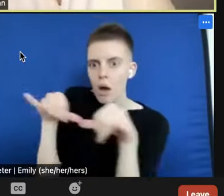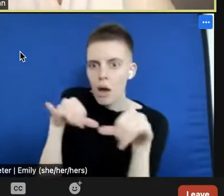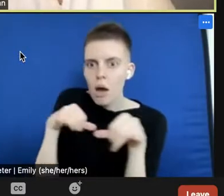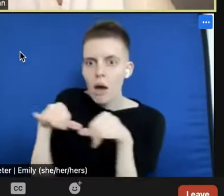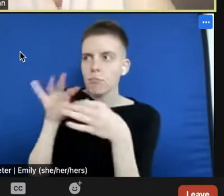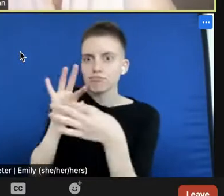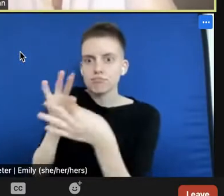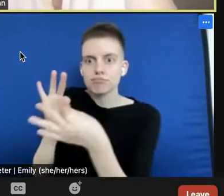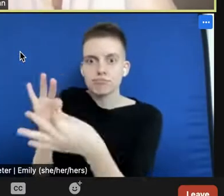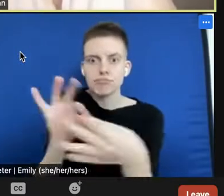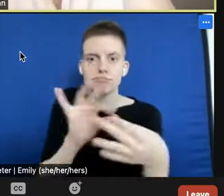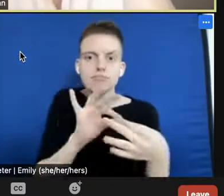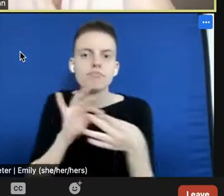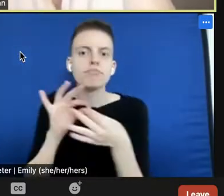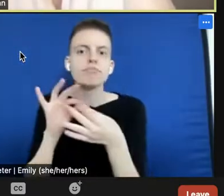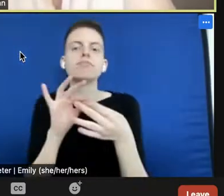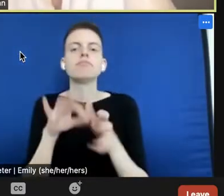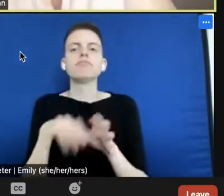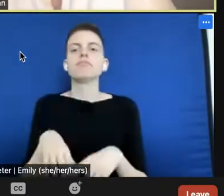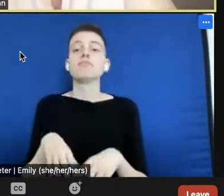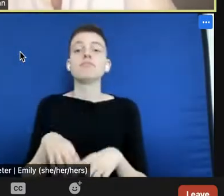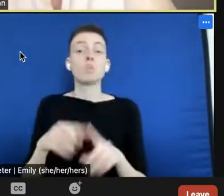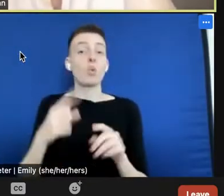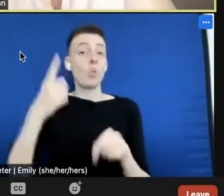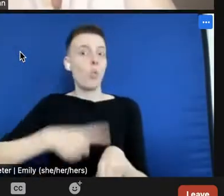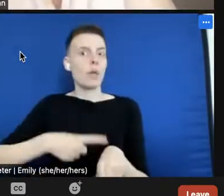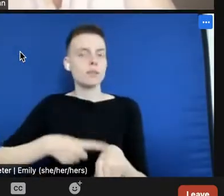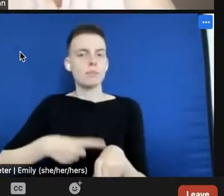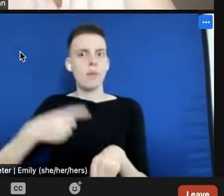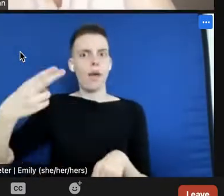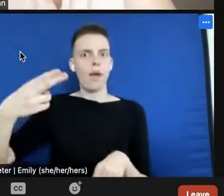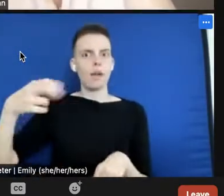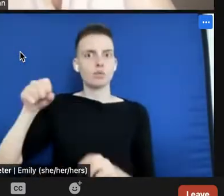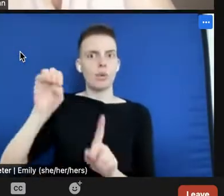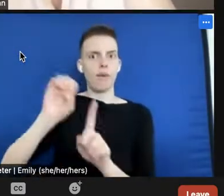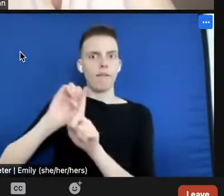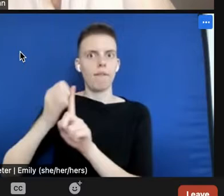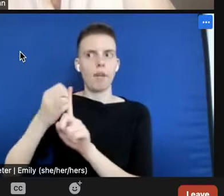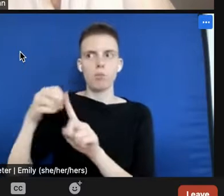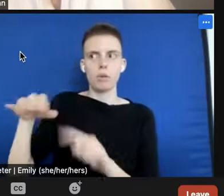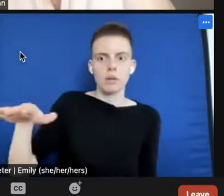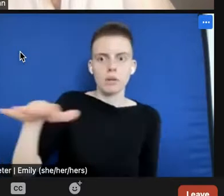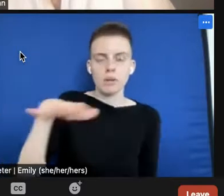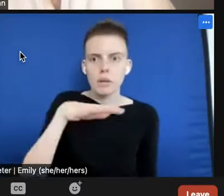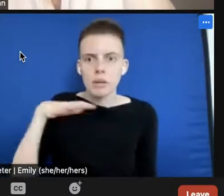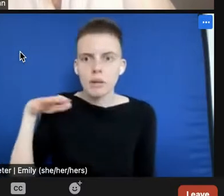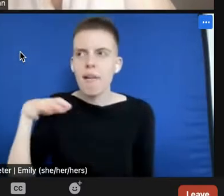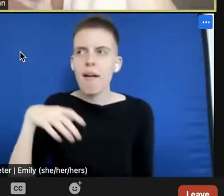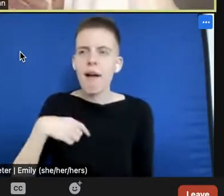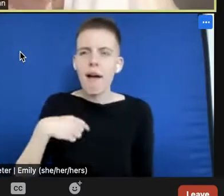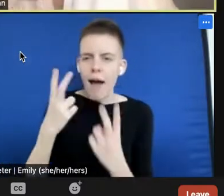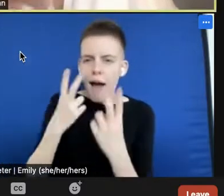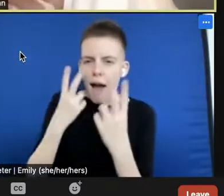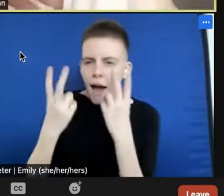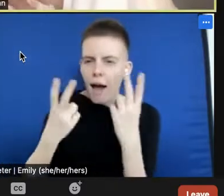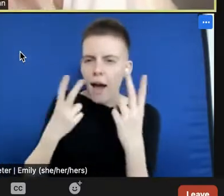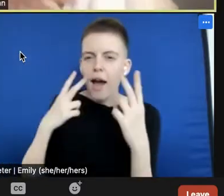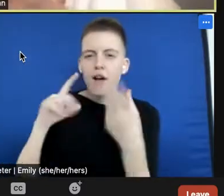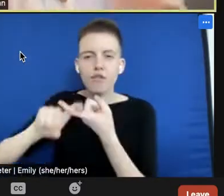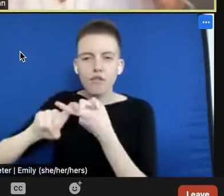see, as I saw in a high school setting, when I saw high school peers approach